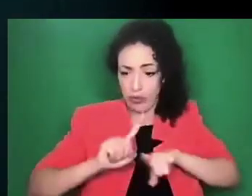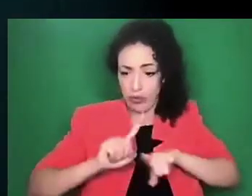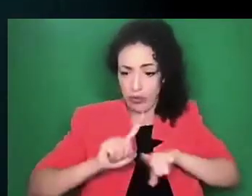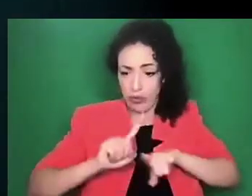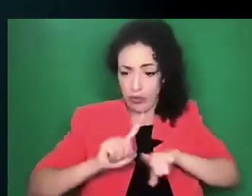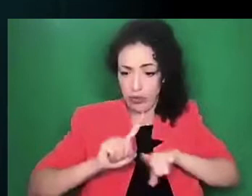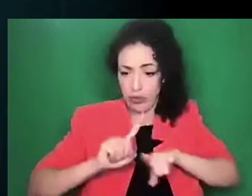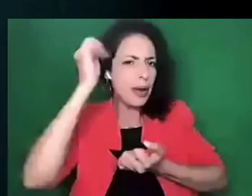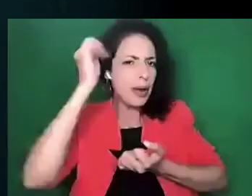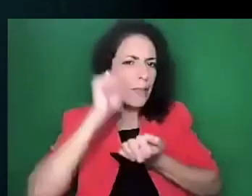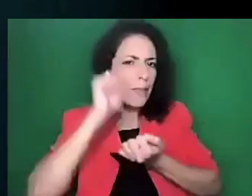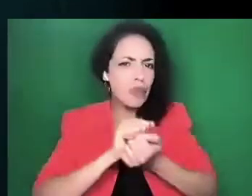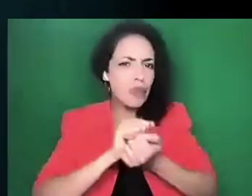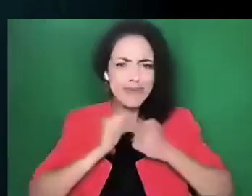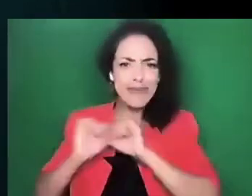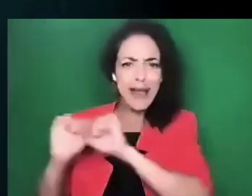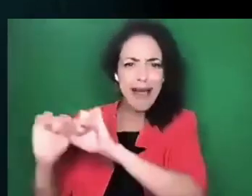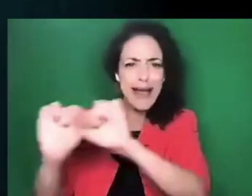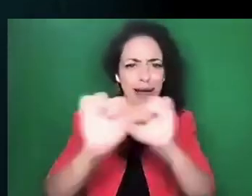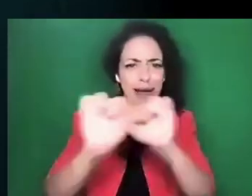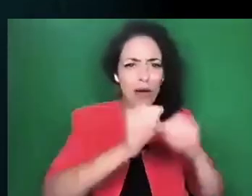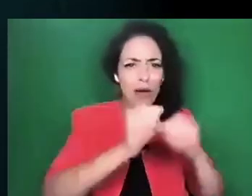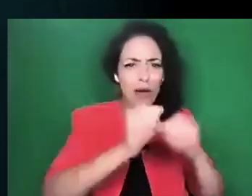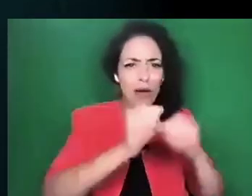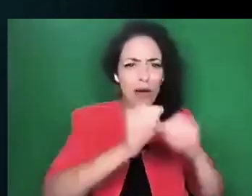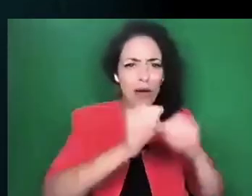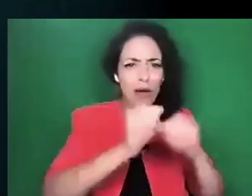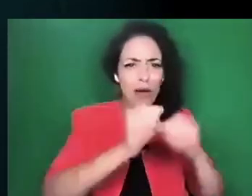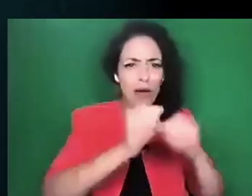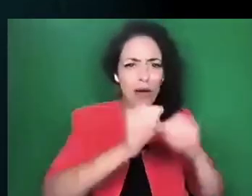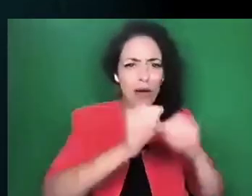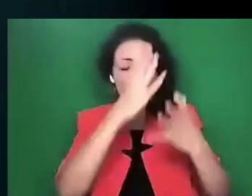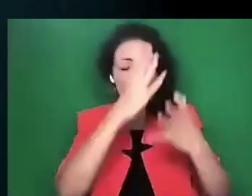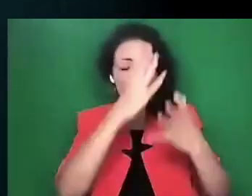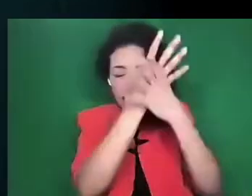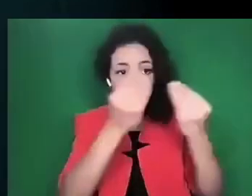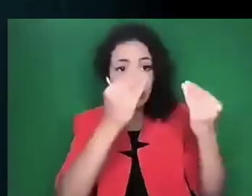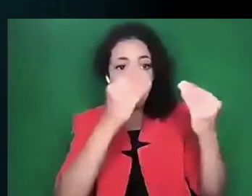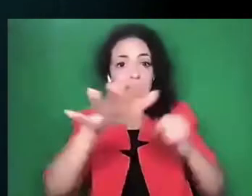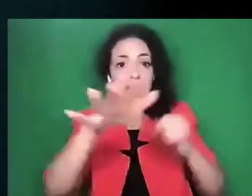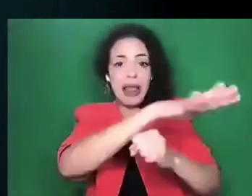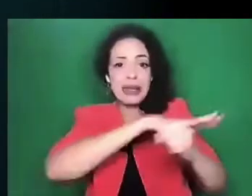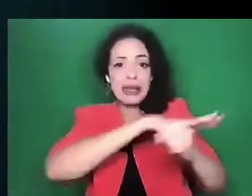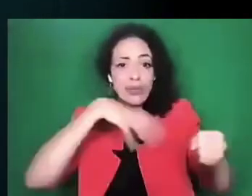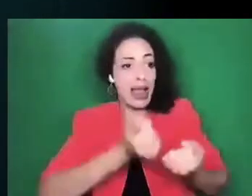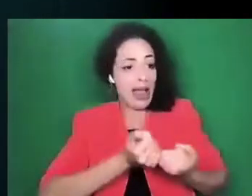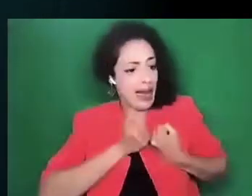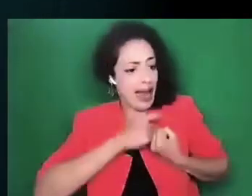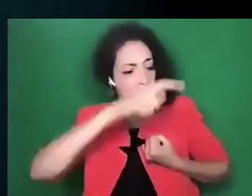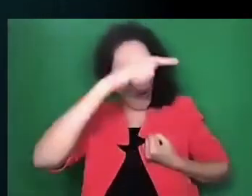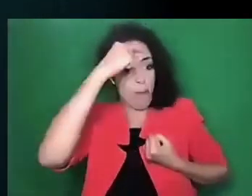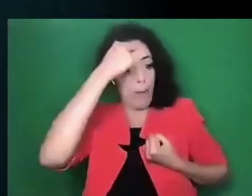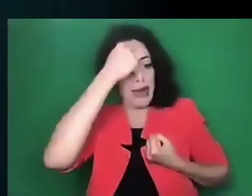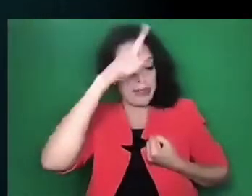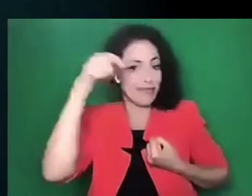us with the invisible landscapes that we recollect within our minds. I think through all these